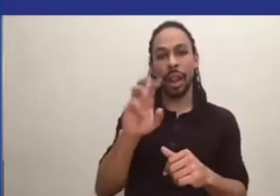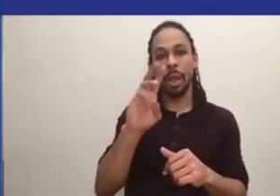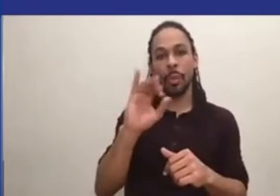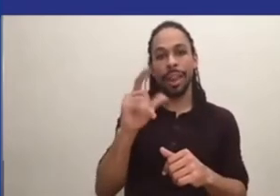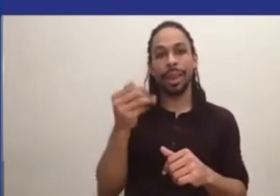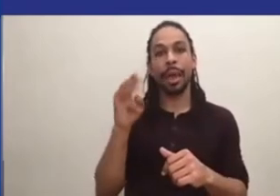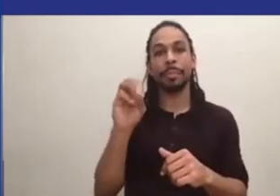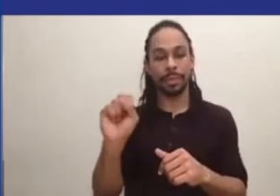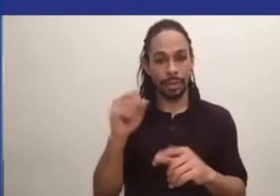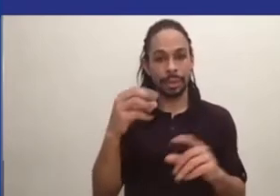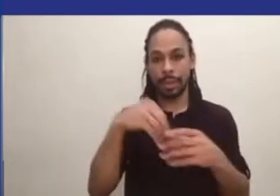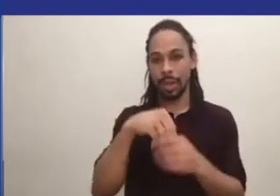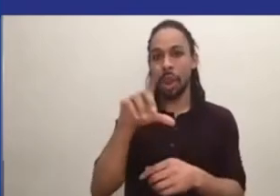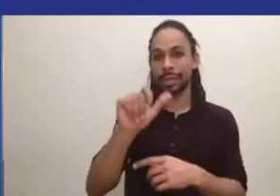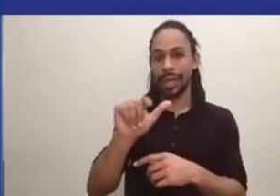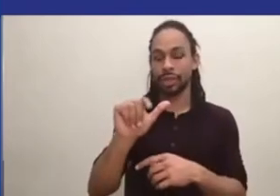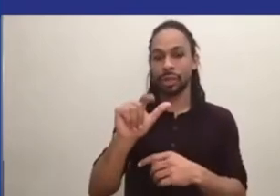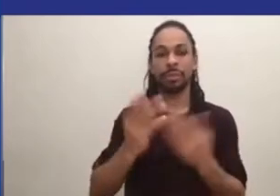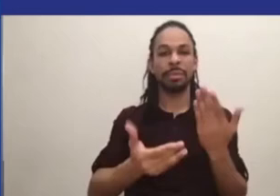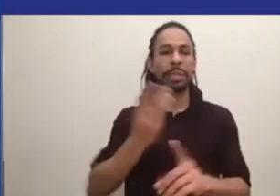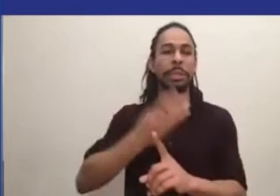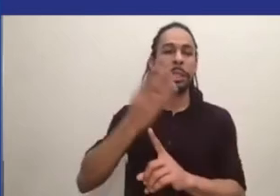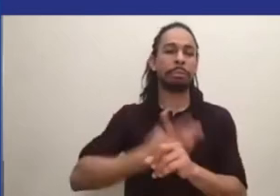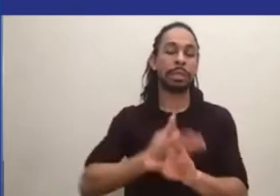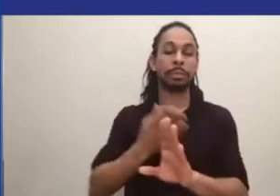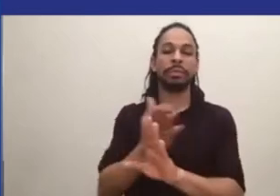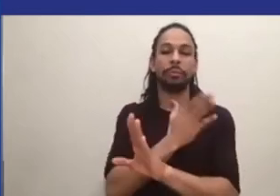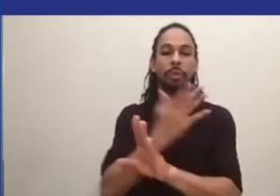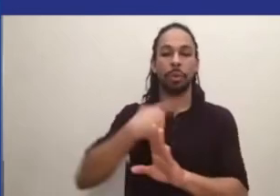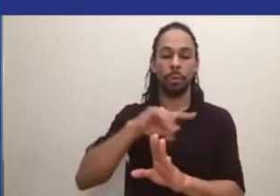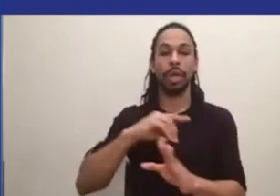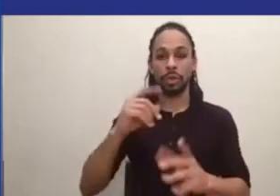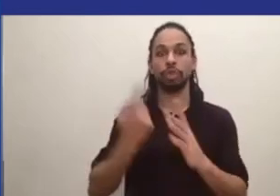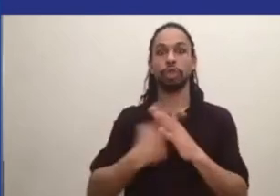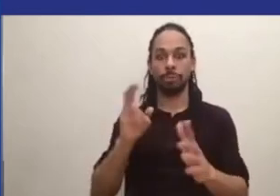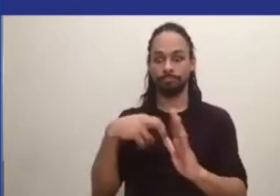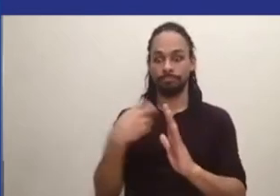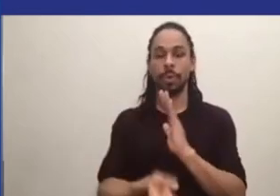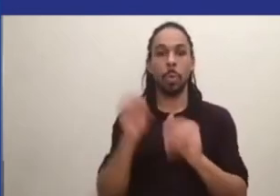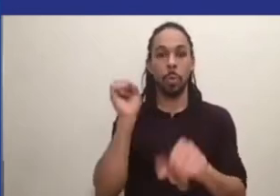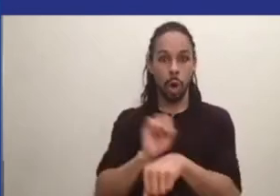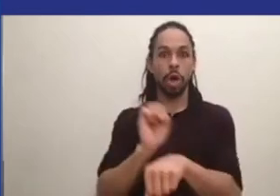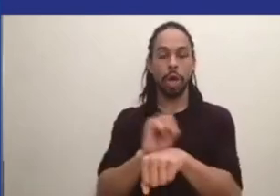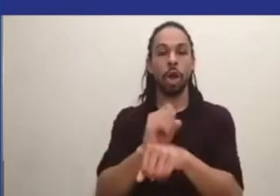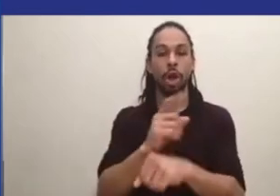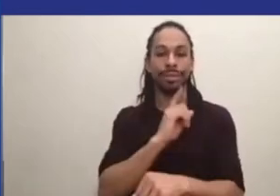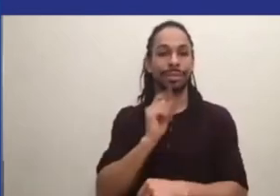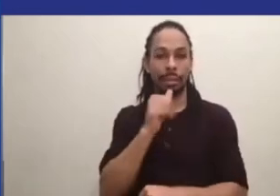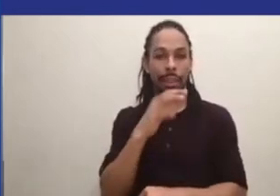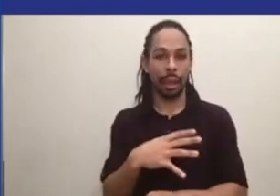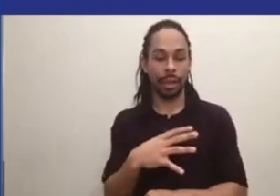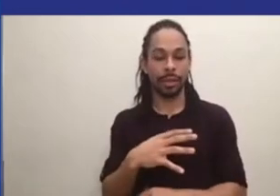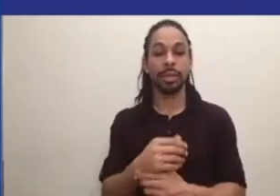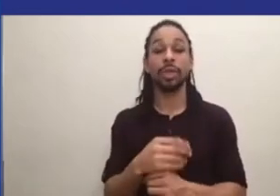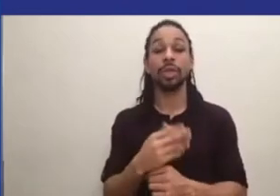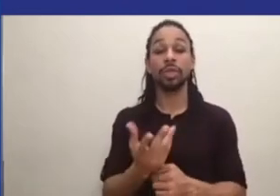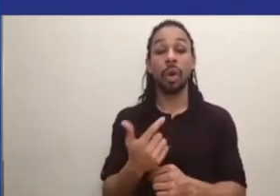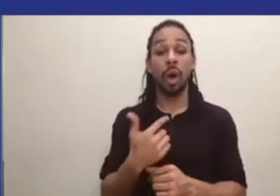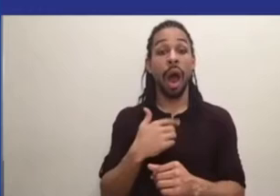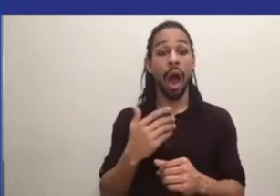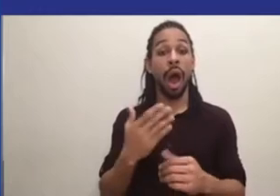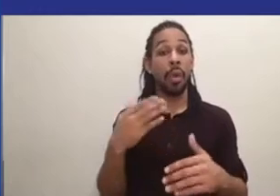6 months before, you know, working on single ladies. And I went in hoping